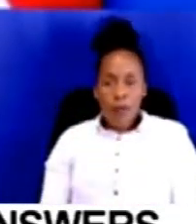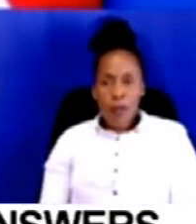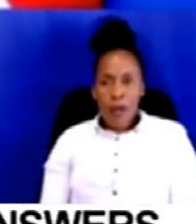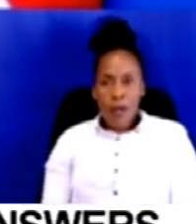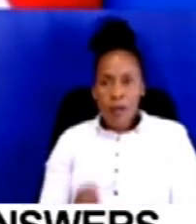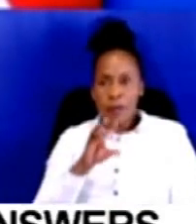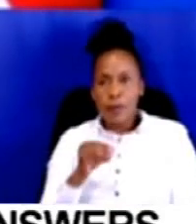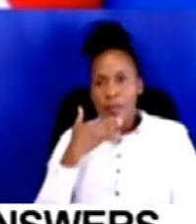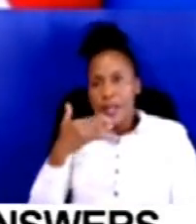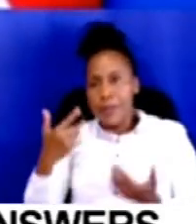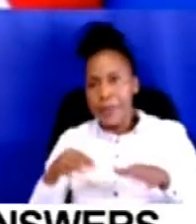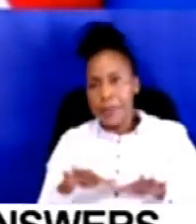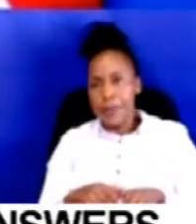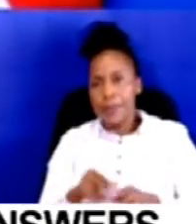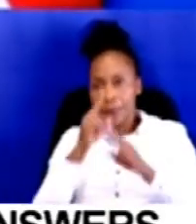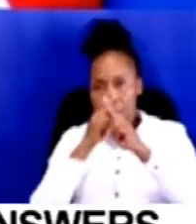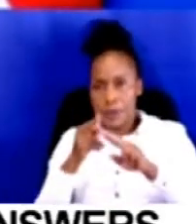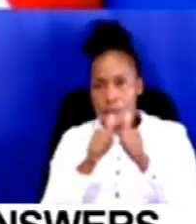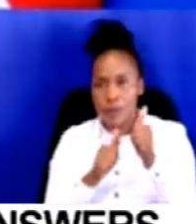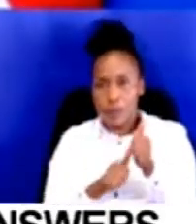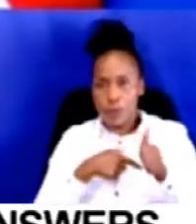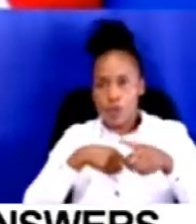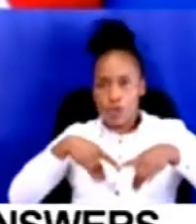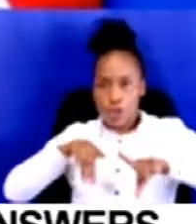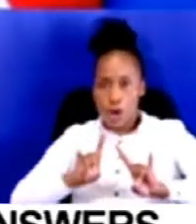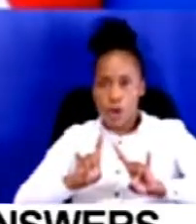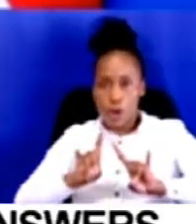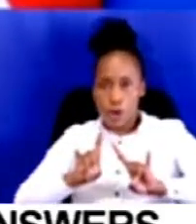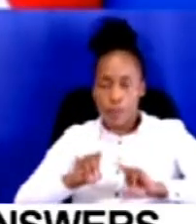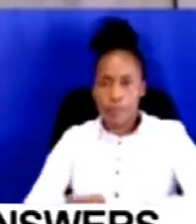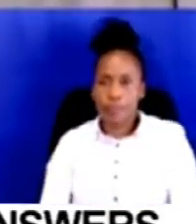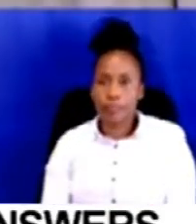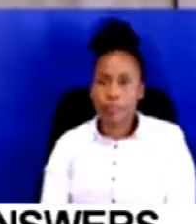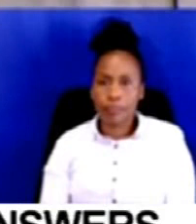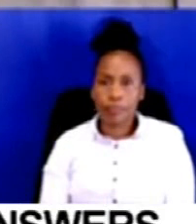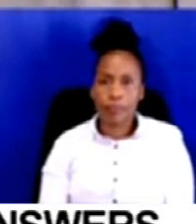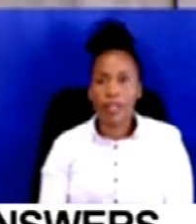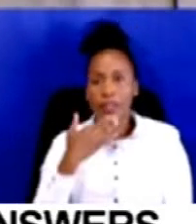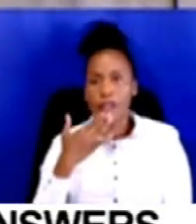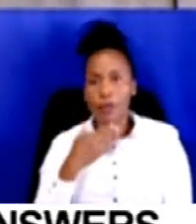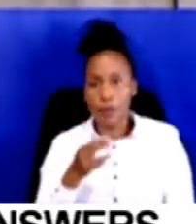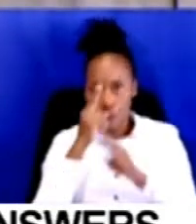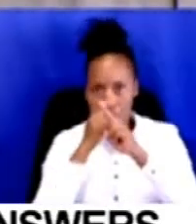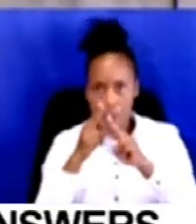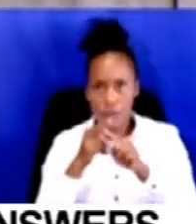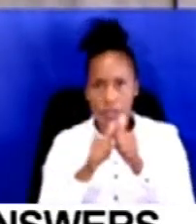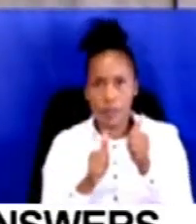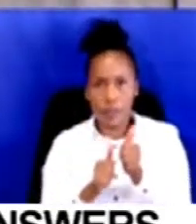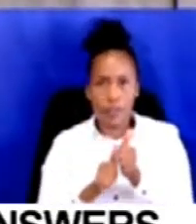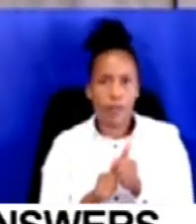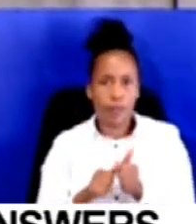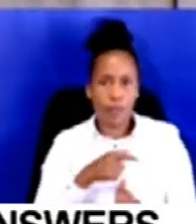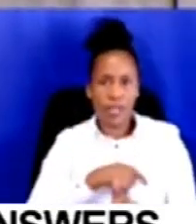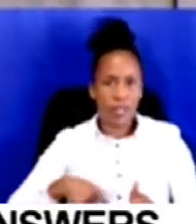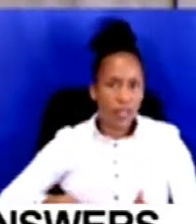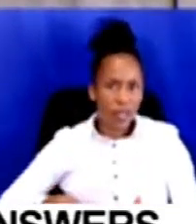So thank you, Honourable Deputy Chair. Thank you, Honourable Deputy President. The next follow-up will